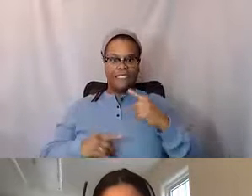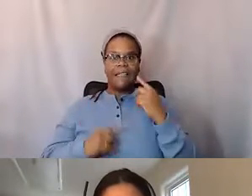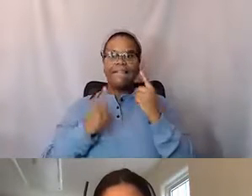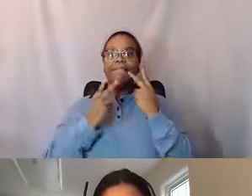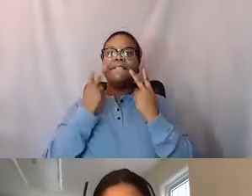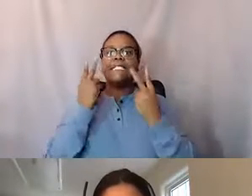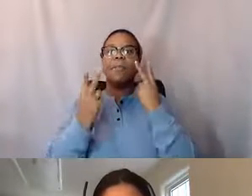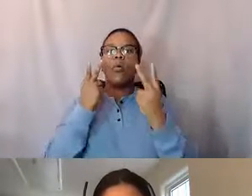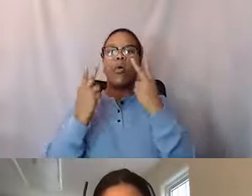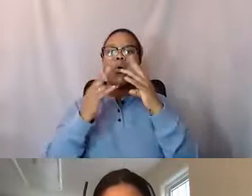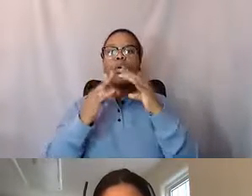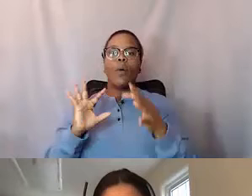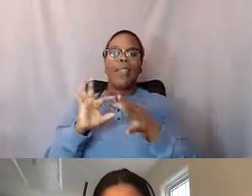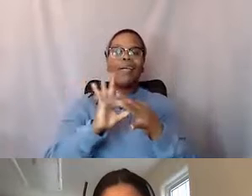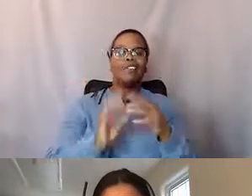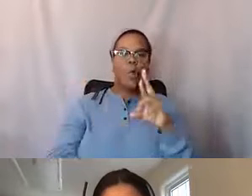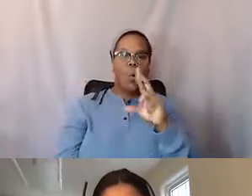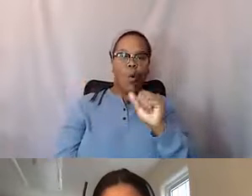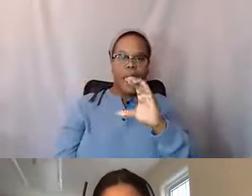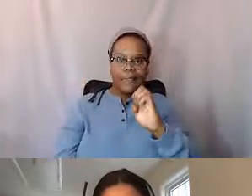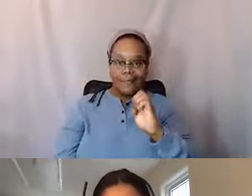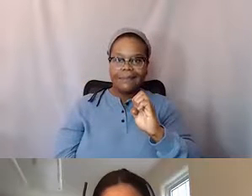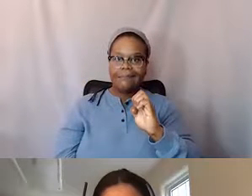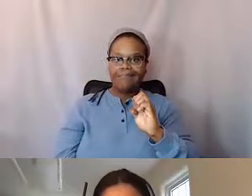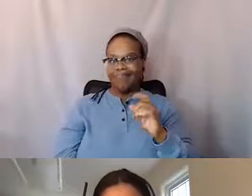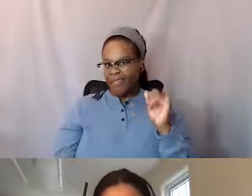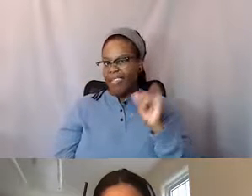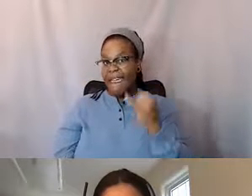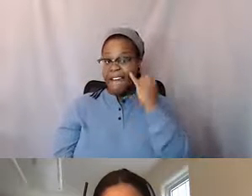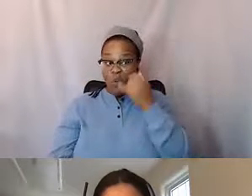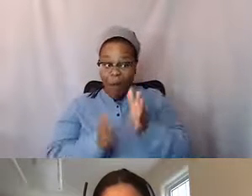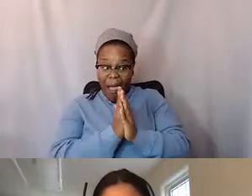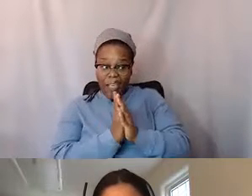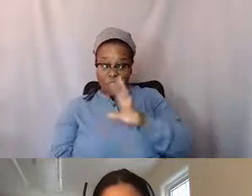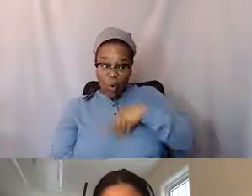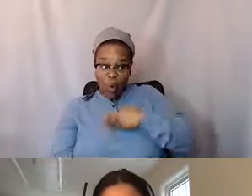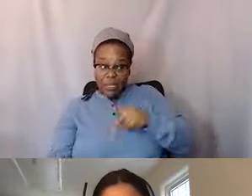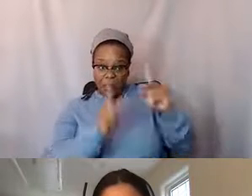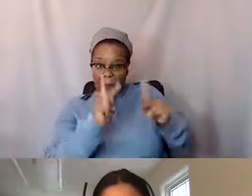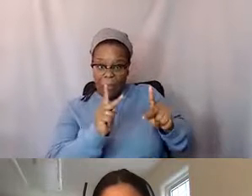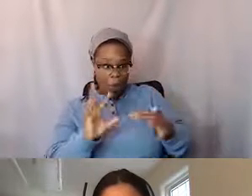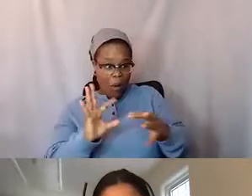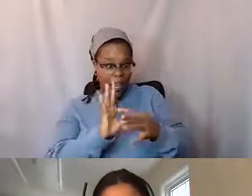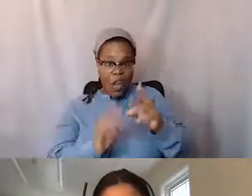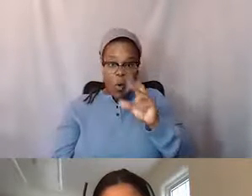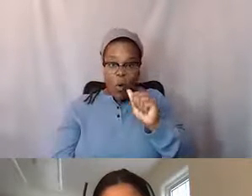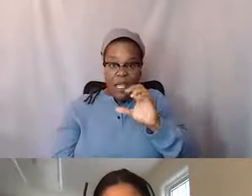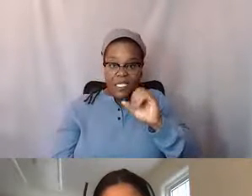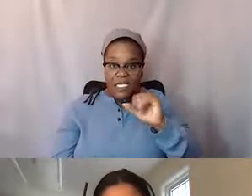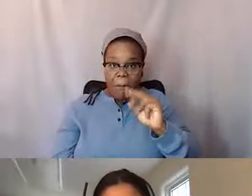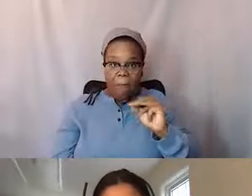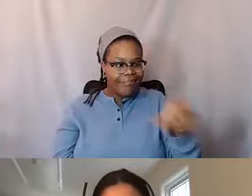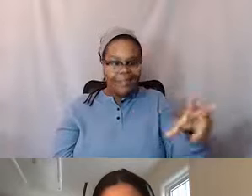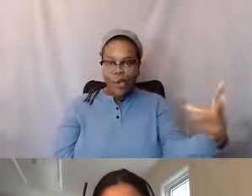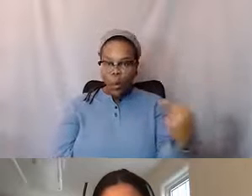of race, ethnicity, and so on. And if you were to ask Croatian people, in terms of racism and so on, and they would say no, and some of